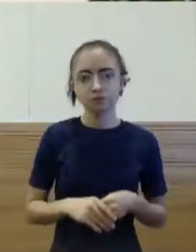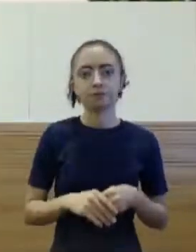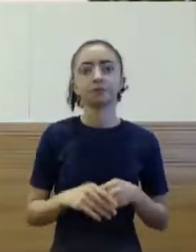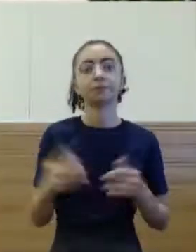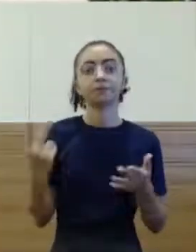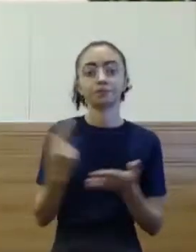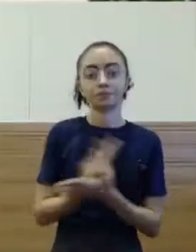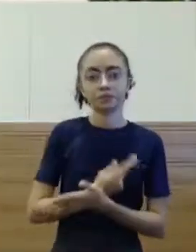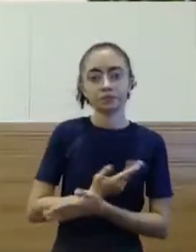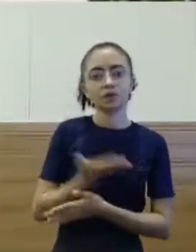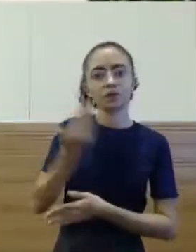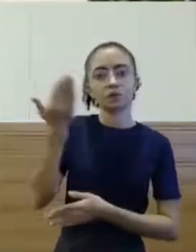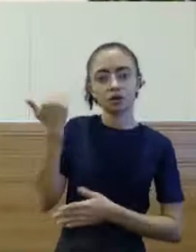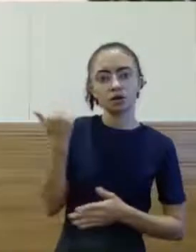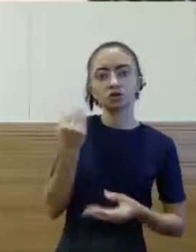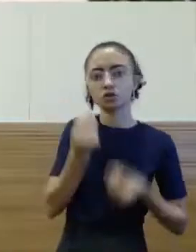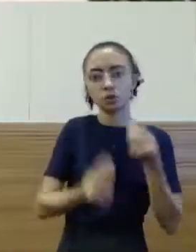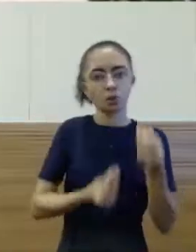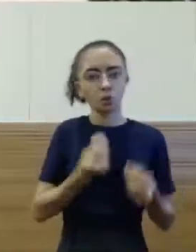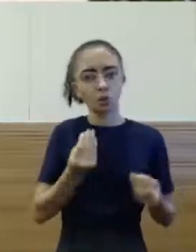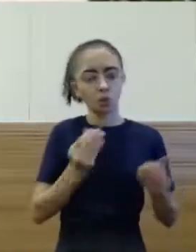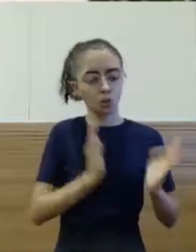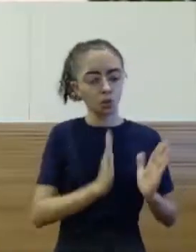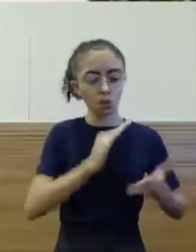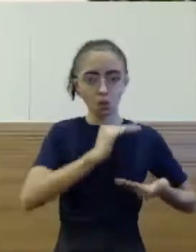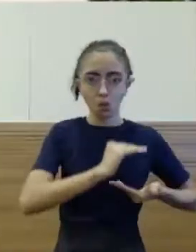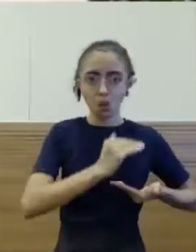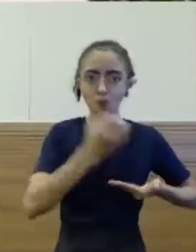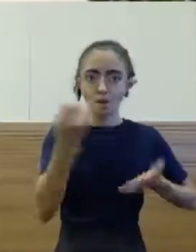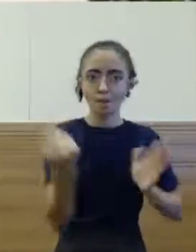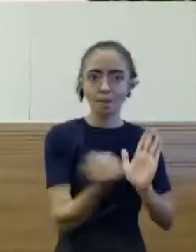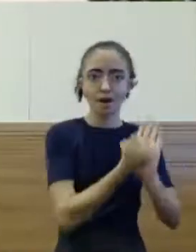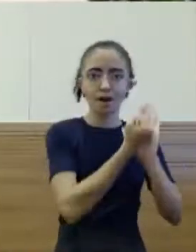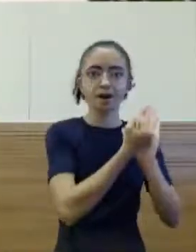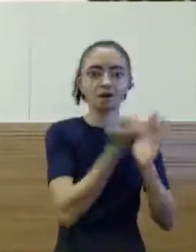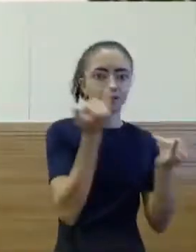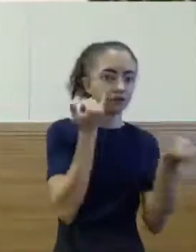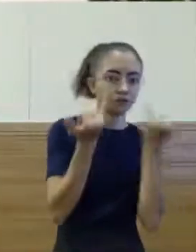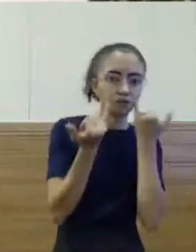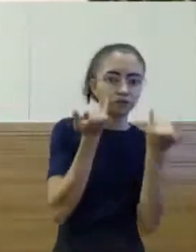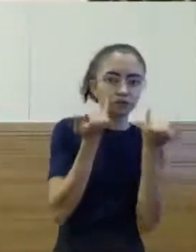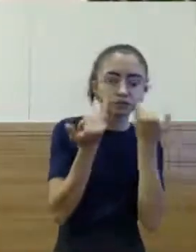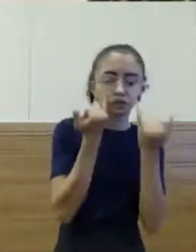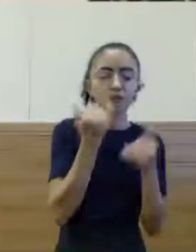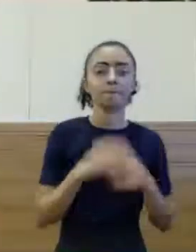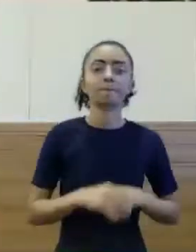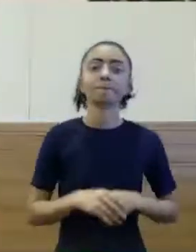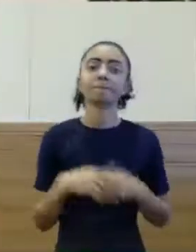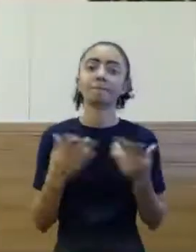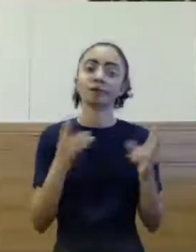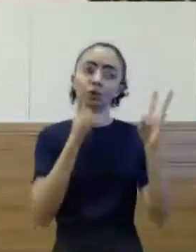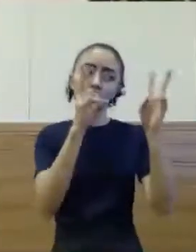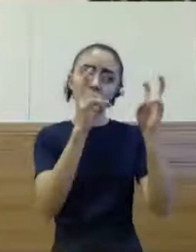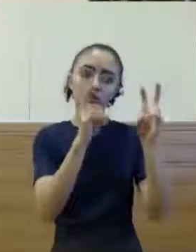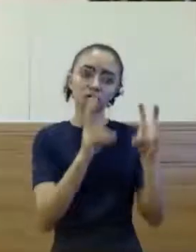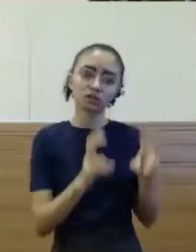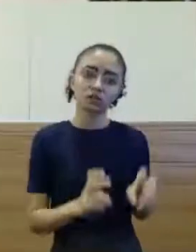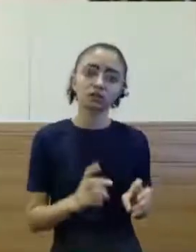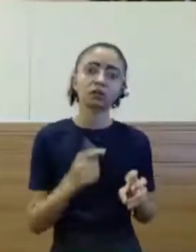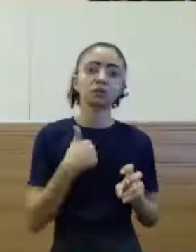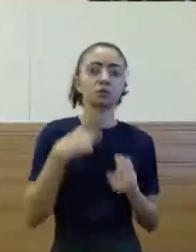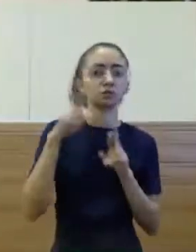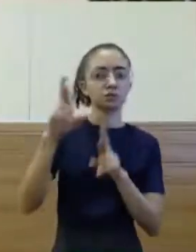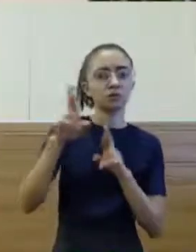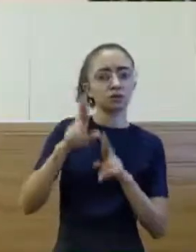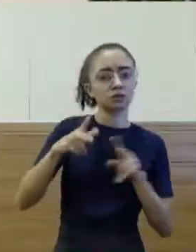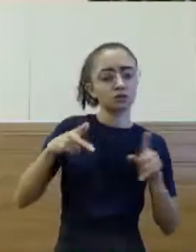notice what we, especially well, we saw that with the front label and the other themes to start working. Likewise,